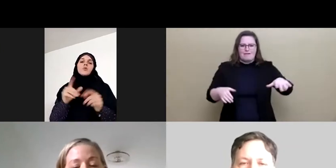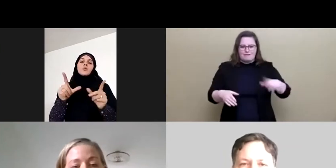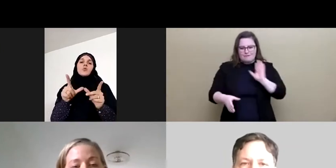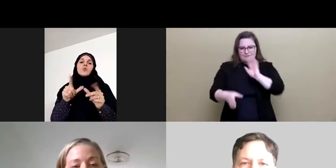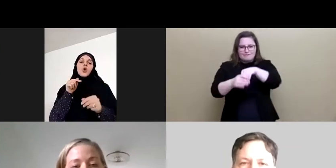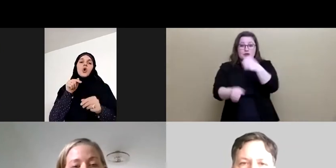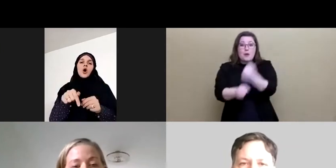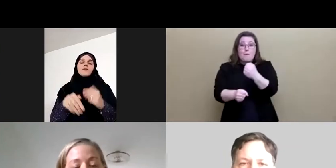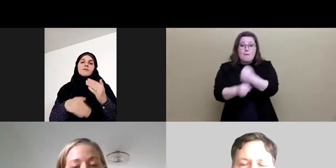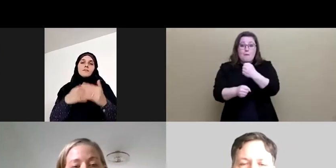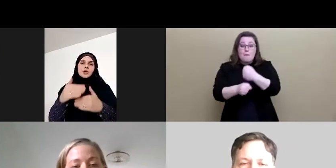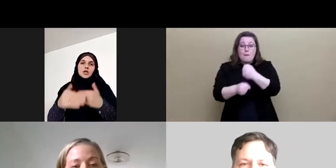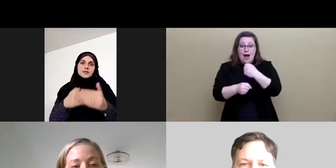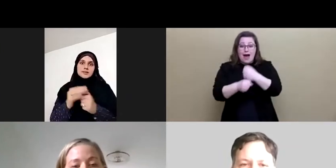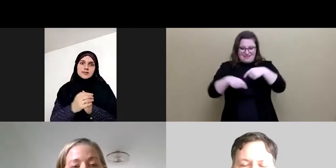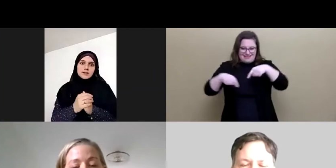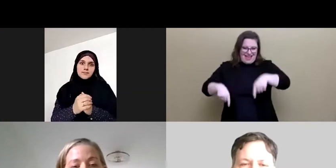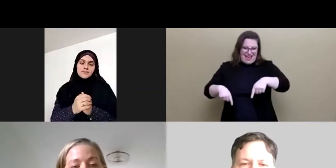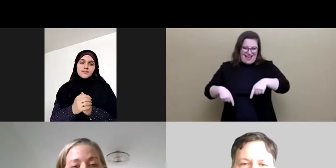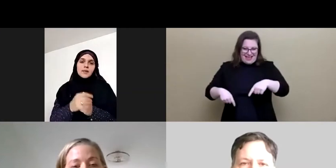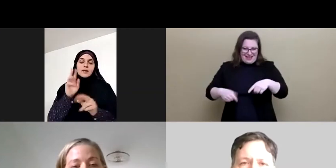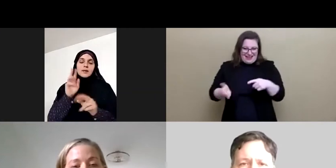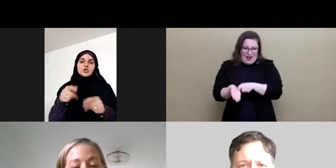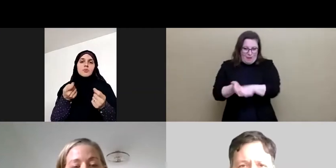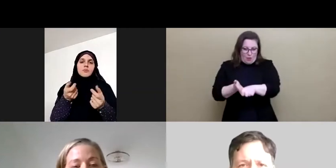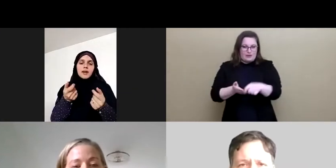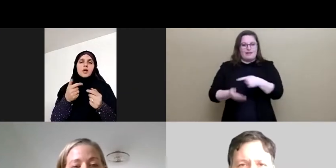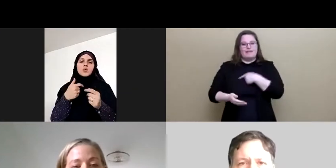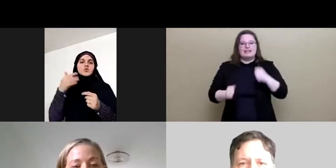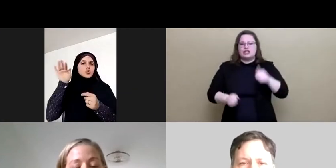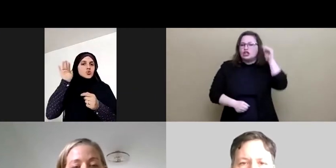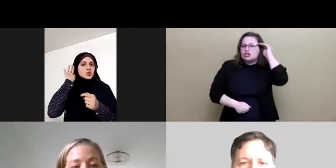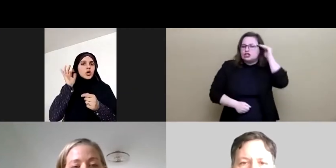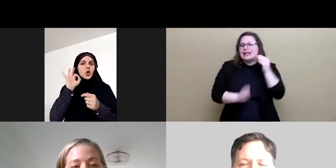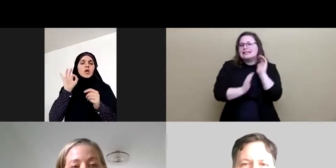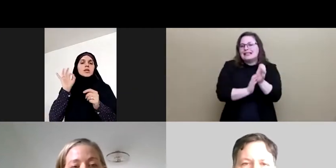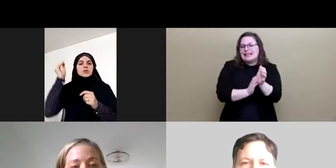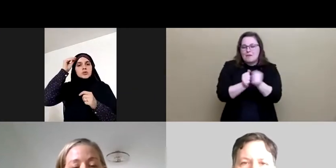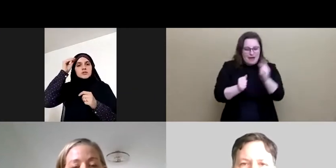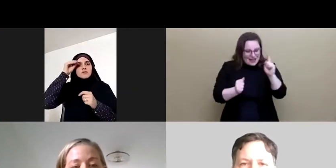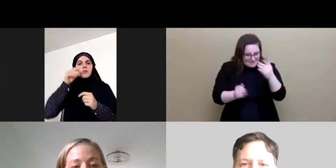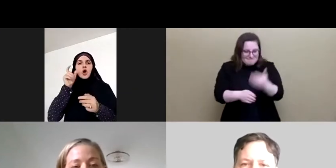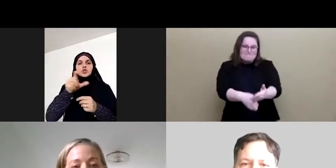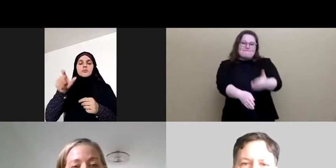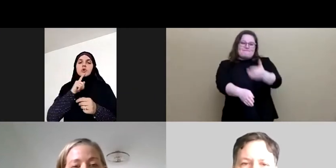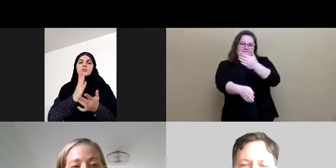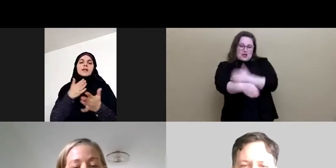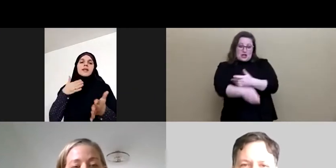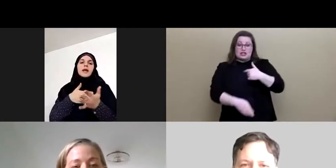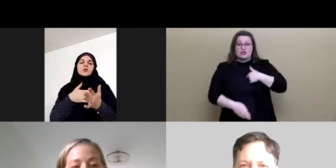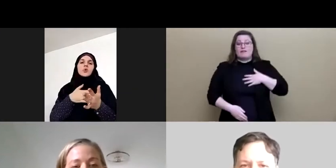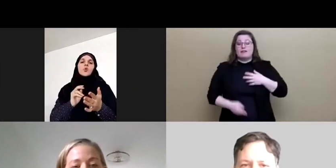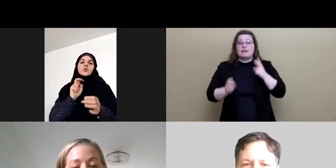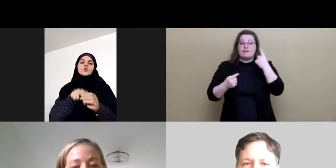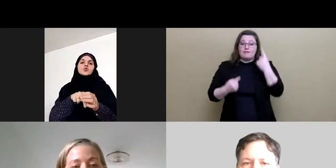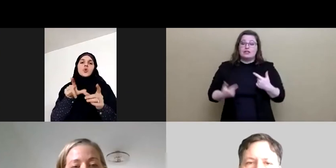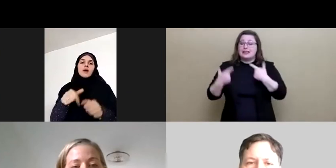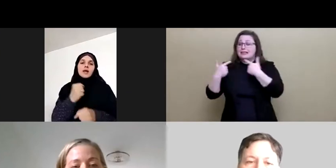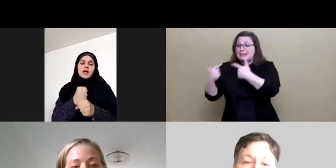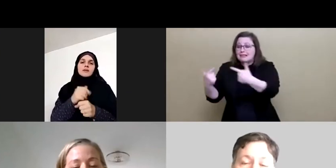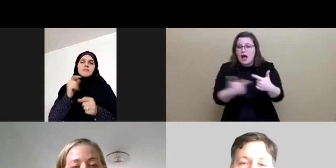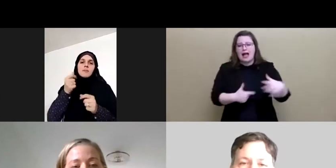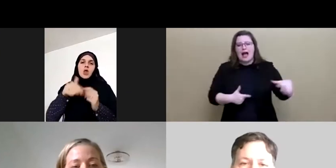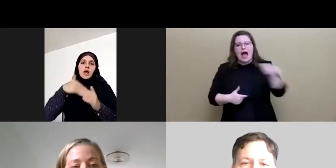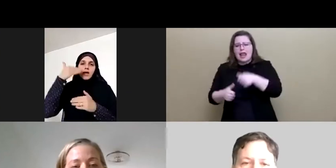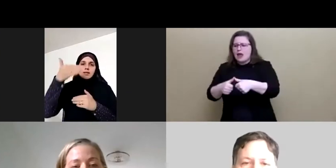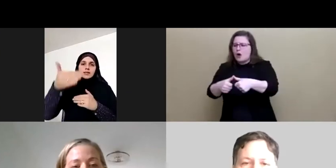work in this launch. But before we start that, I would like to thank all of the organizations